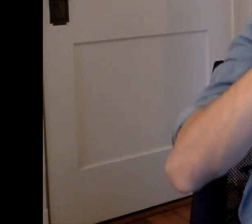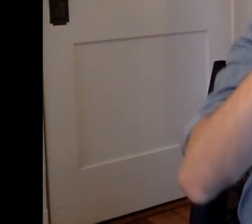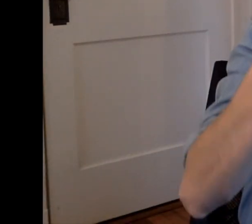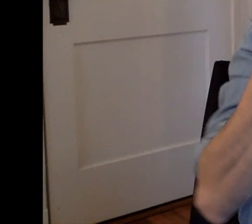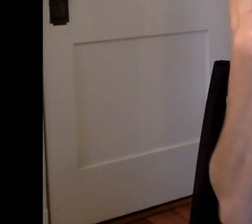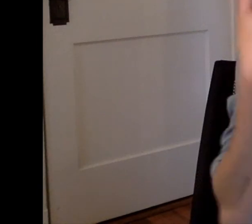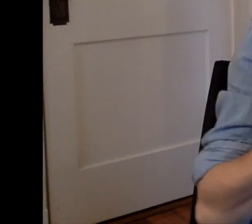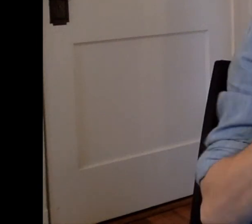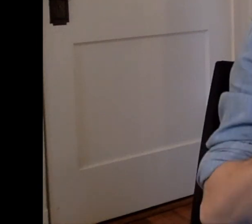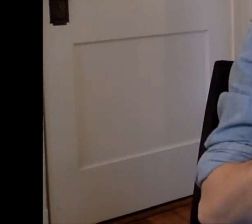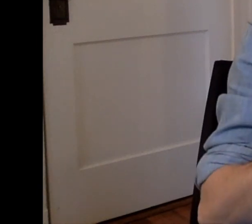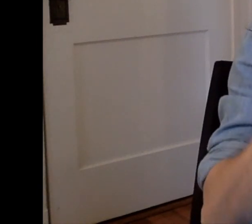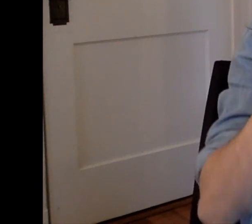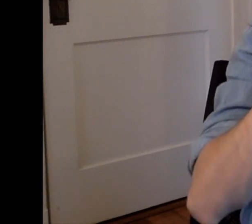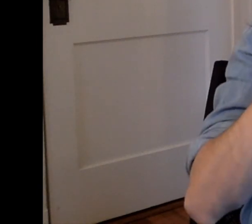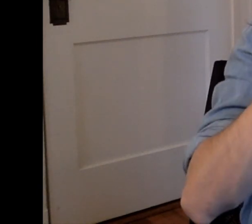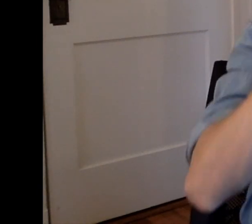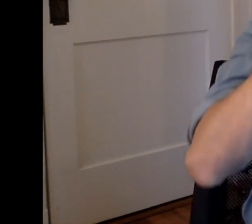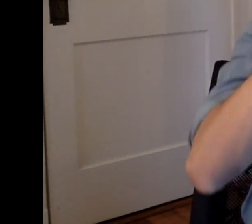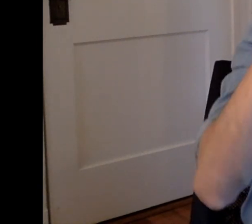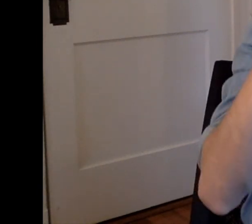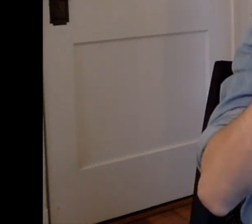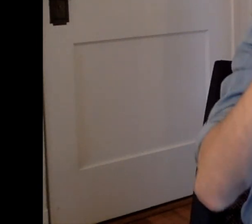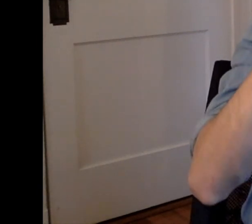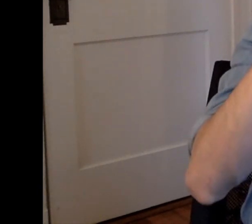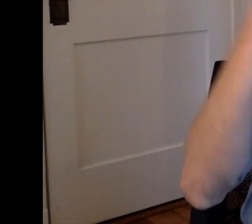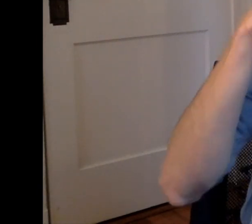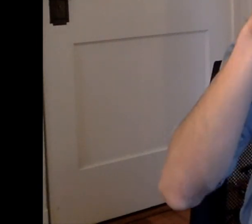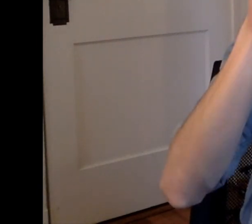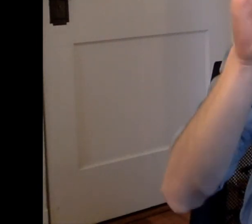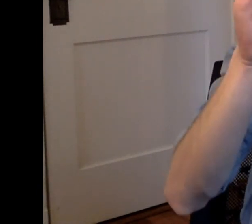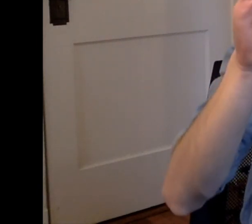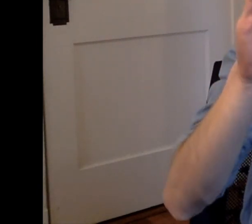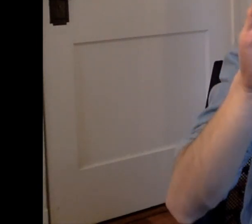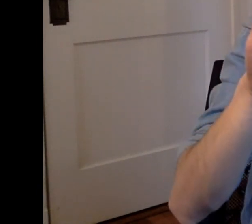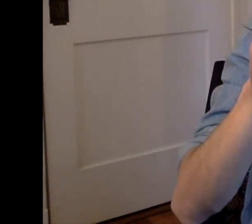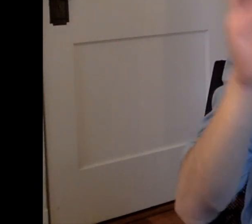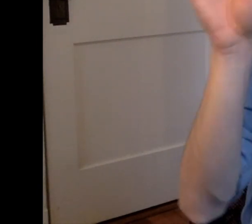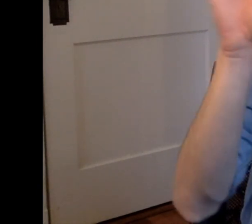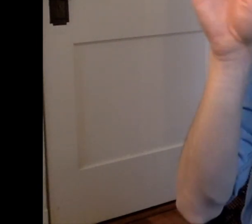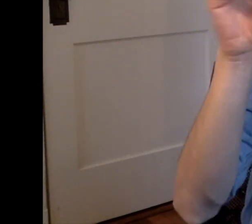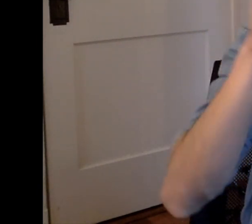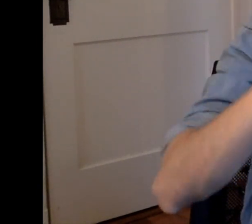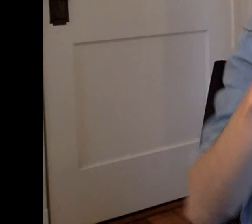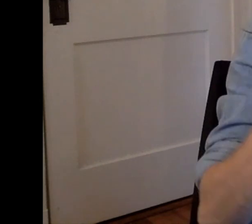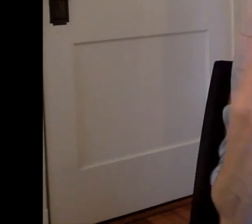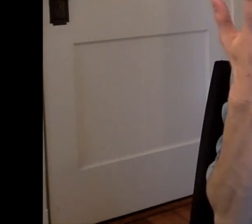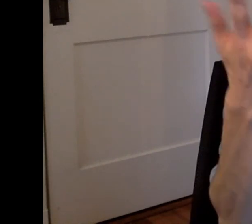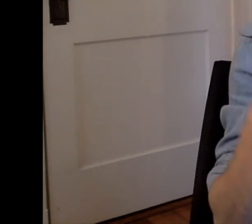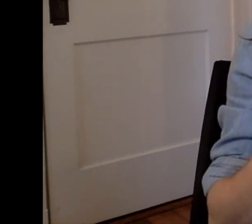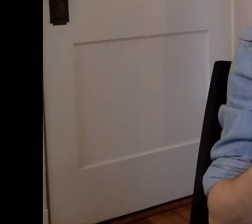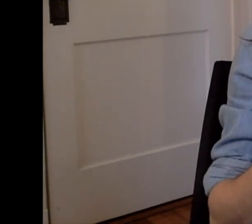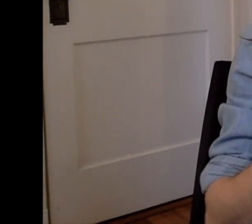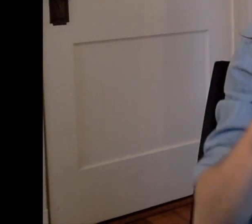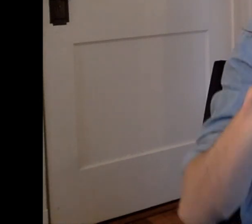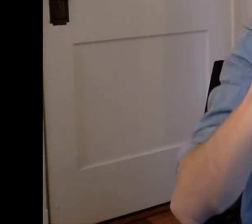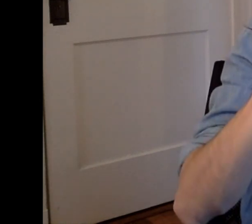So now to wrap up, let's go back to those 3 questions from the beginning. First, in the equation y equals mx plus b, what do m and b